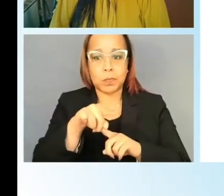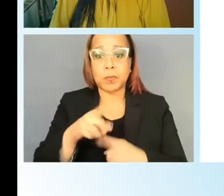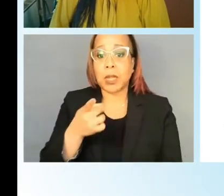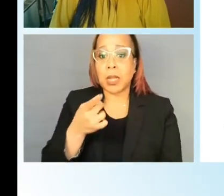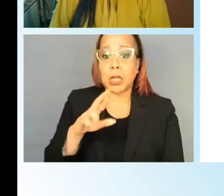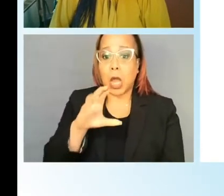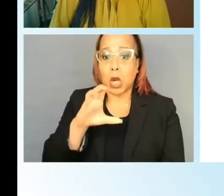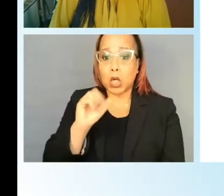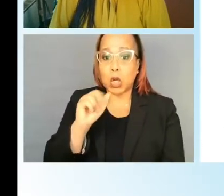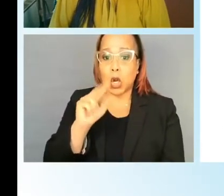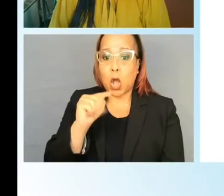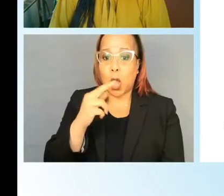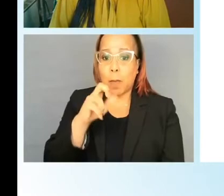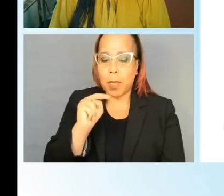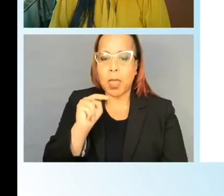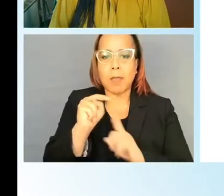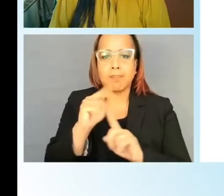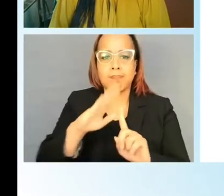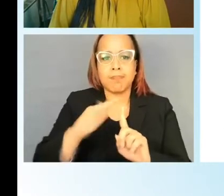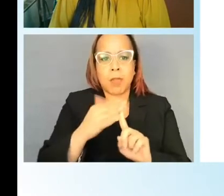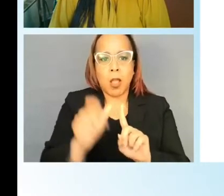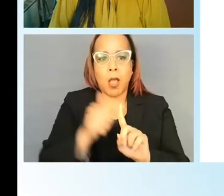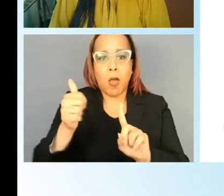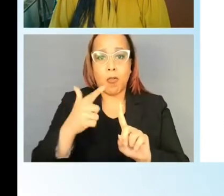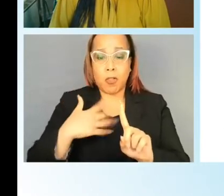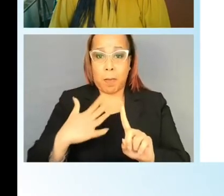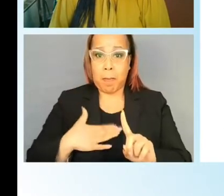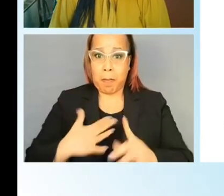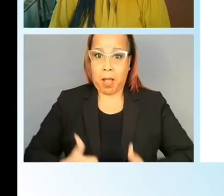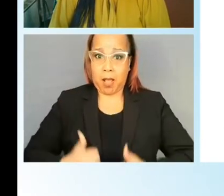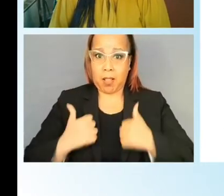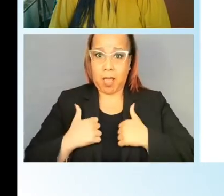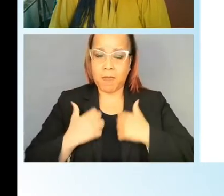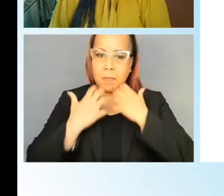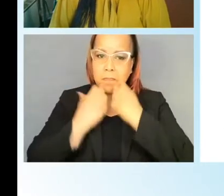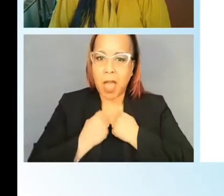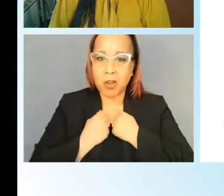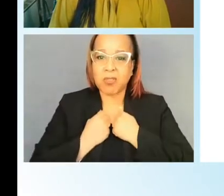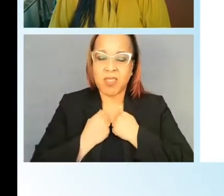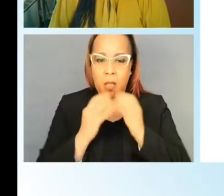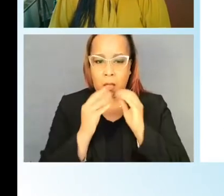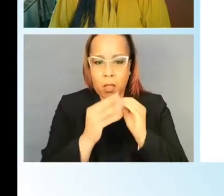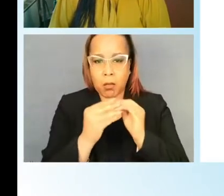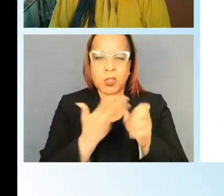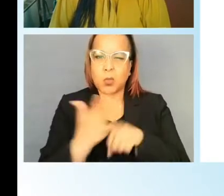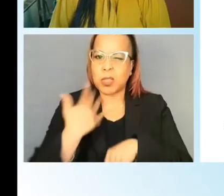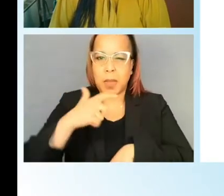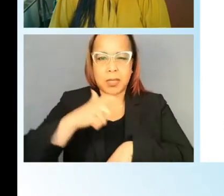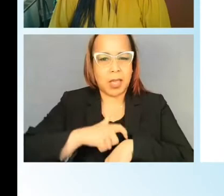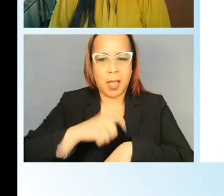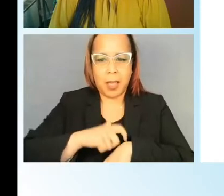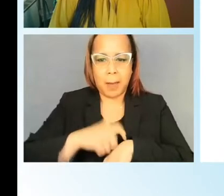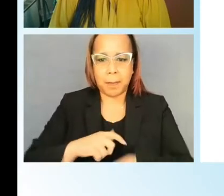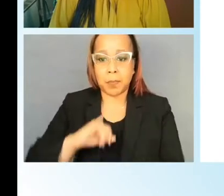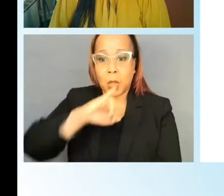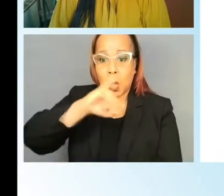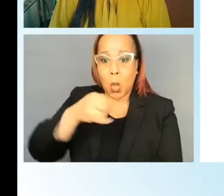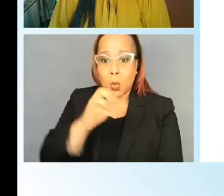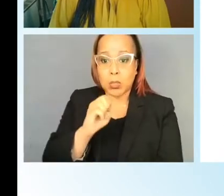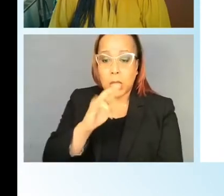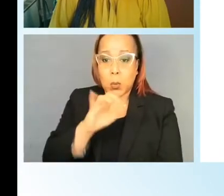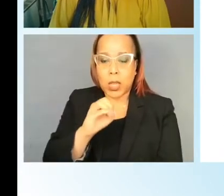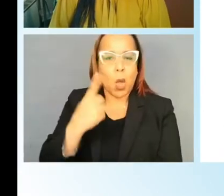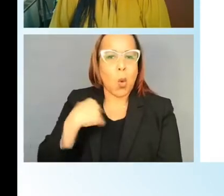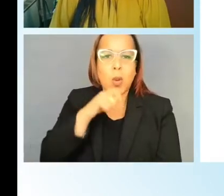Cartman, convincing others my life matters is wasting my time. Jose Rico, we don't need